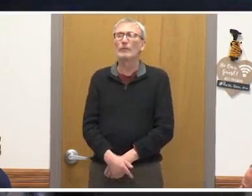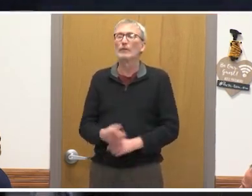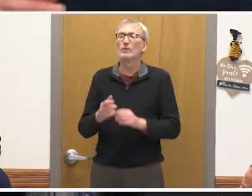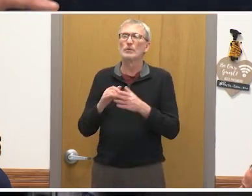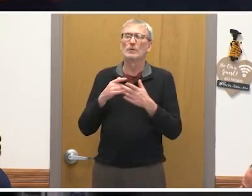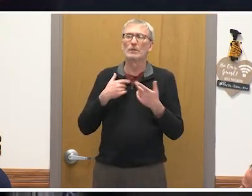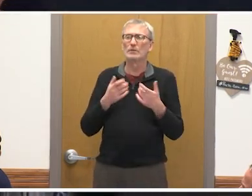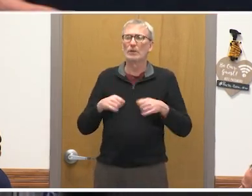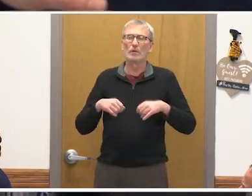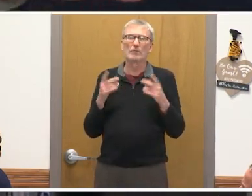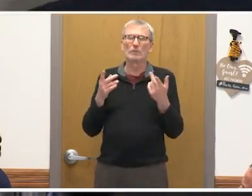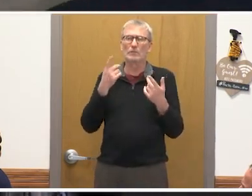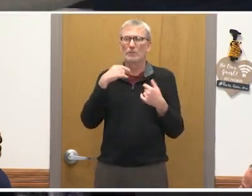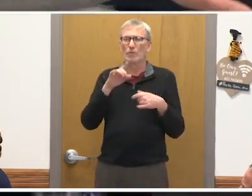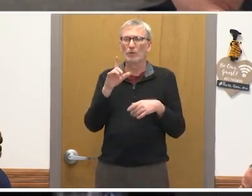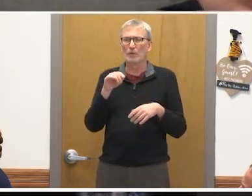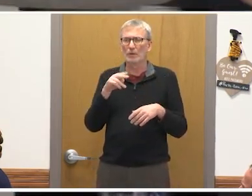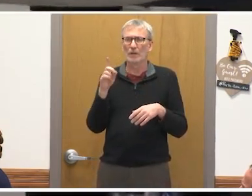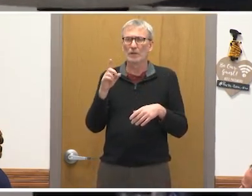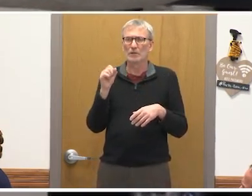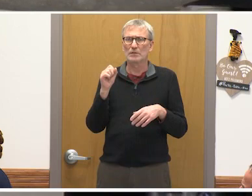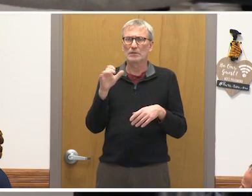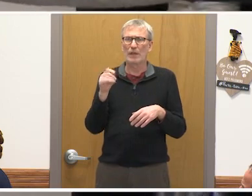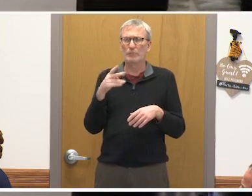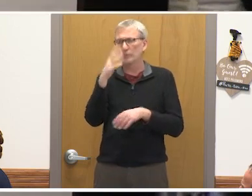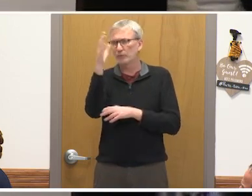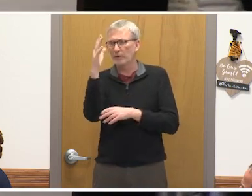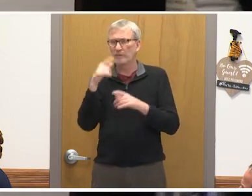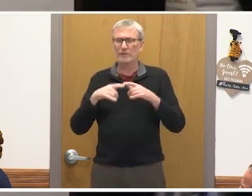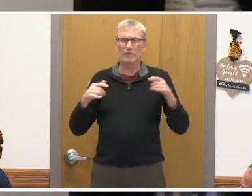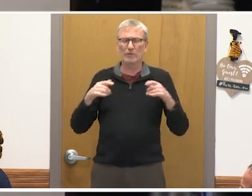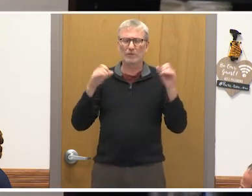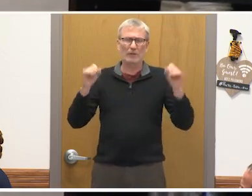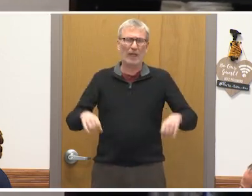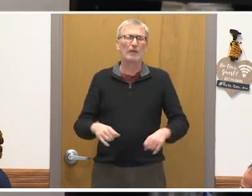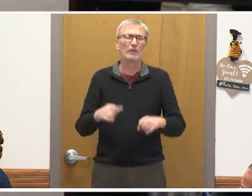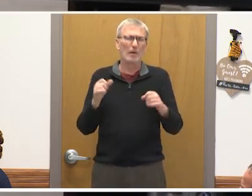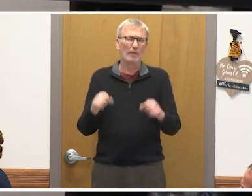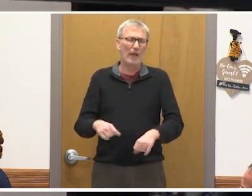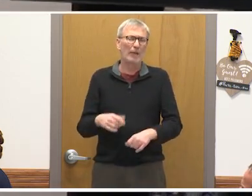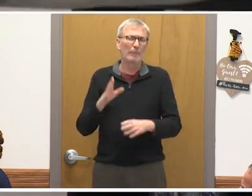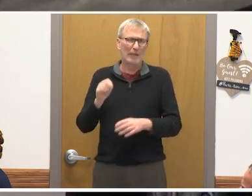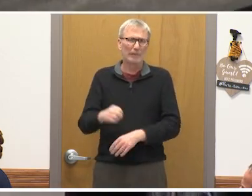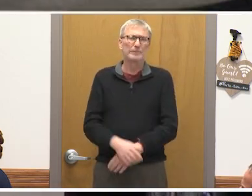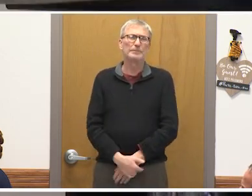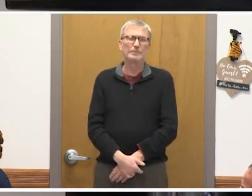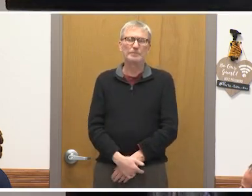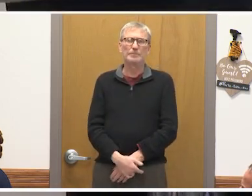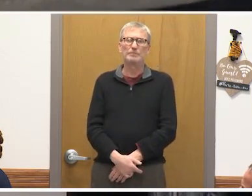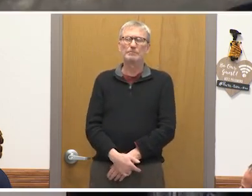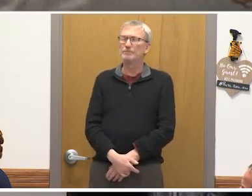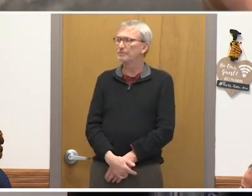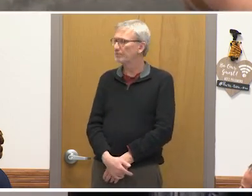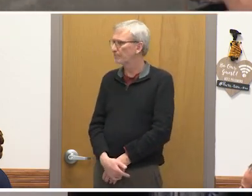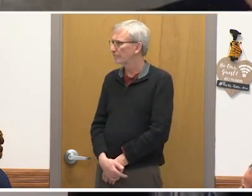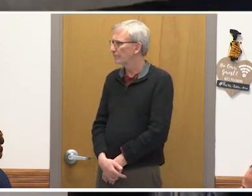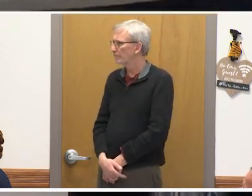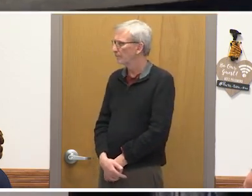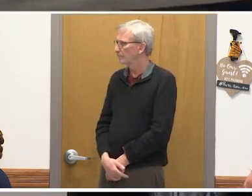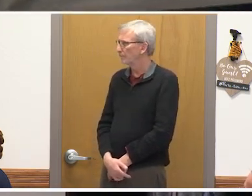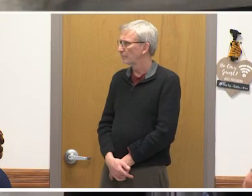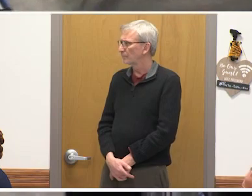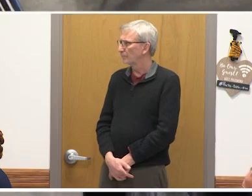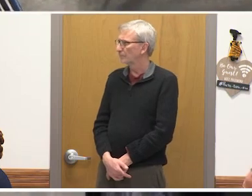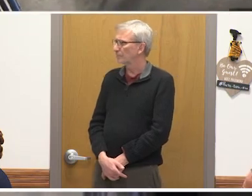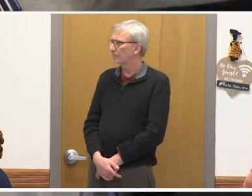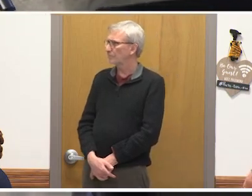are opportunities for landscaping, and so those can be areas for areas for landscaping. There's